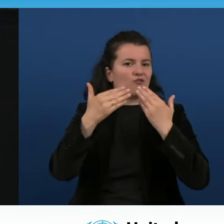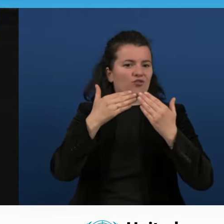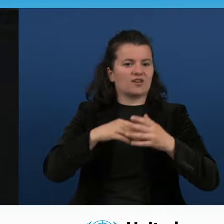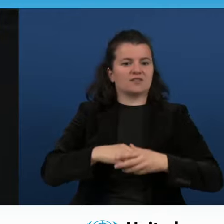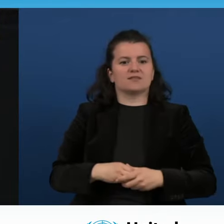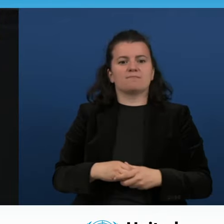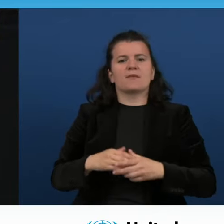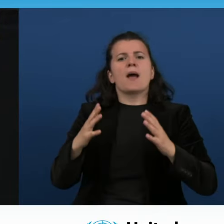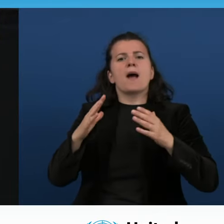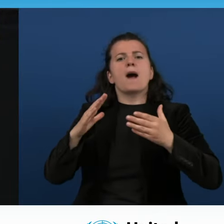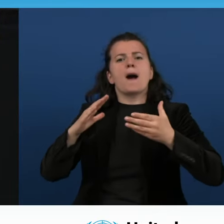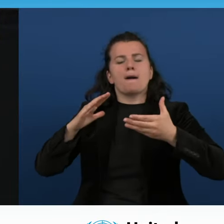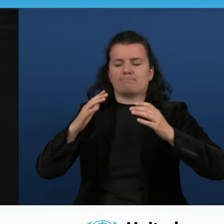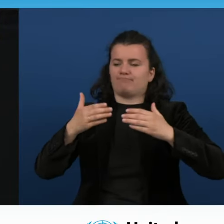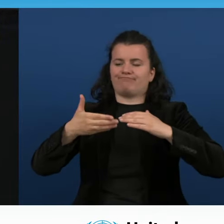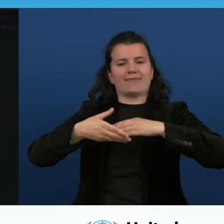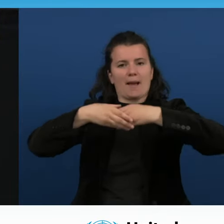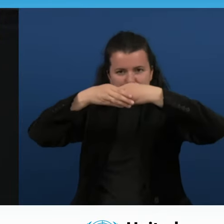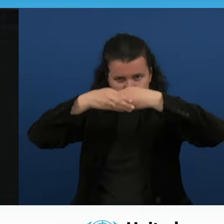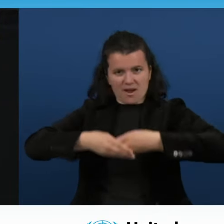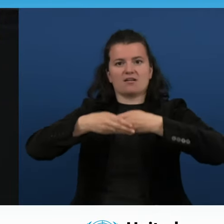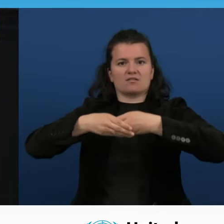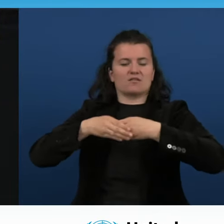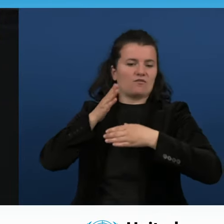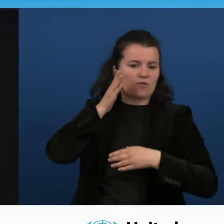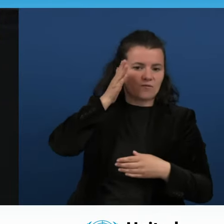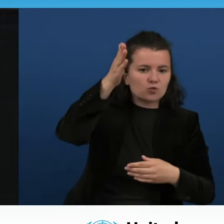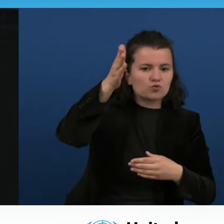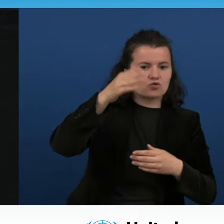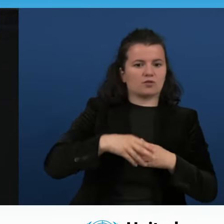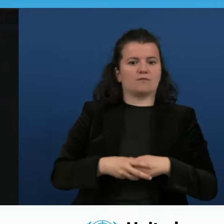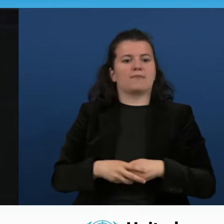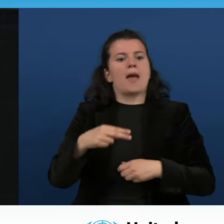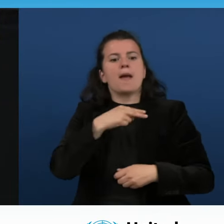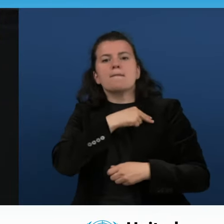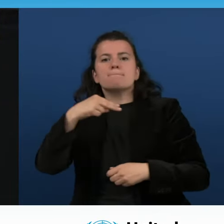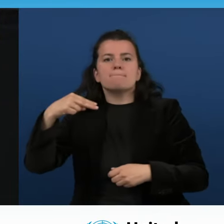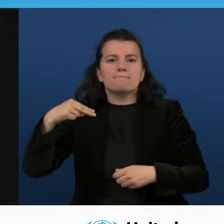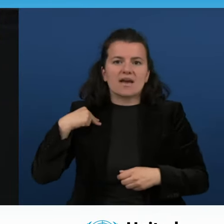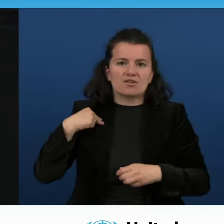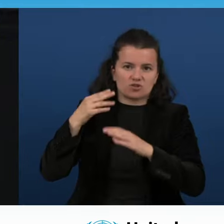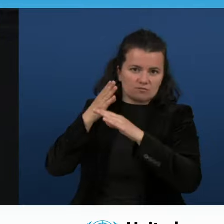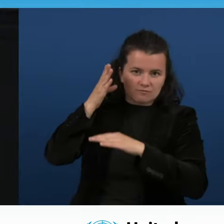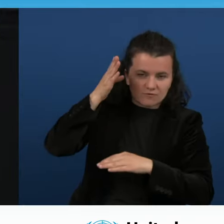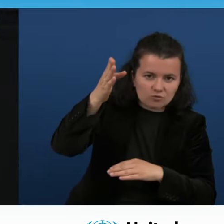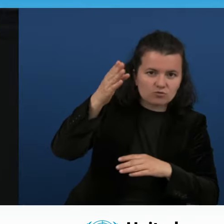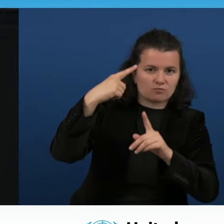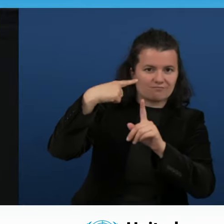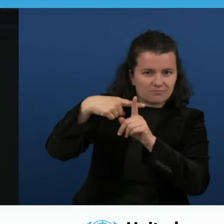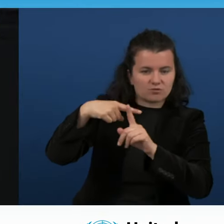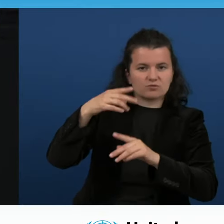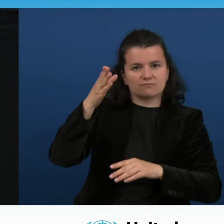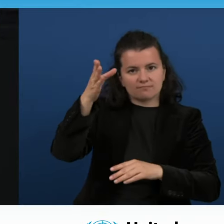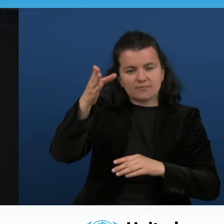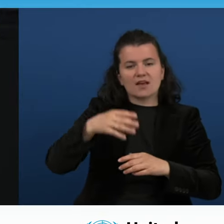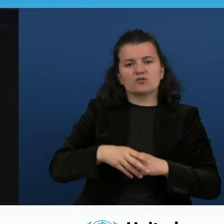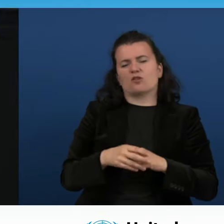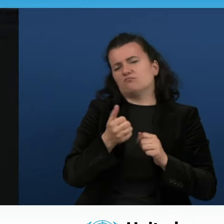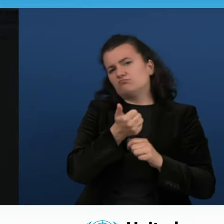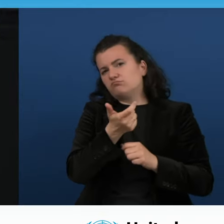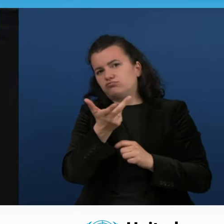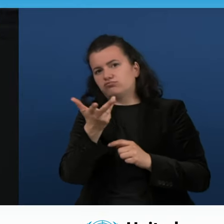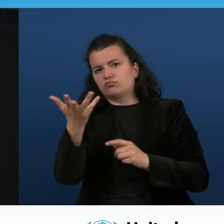30, we will stand shoulder to shoulder with all of the young leaders who are determining not just